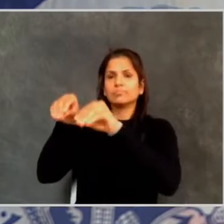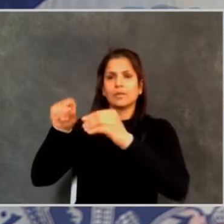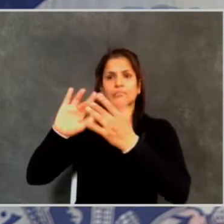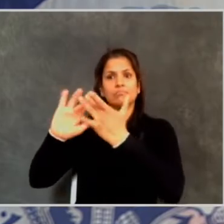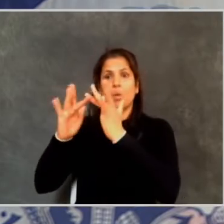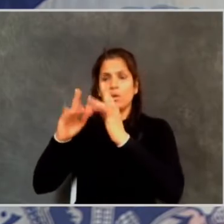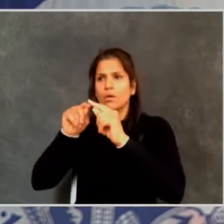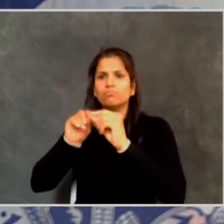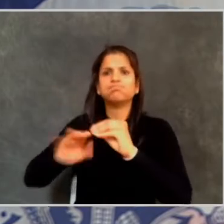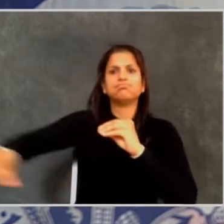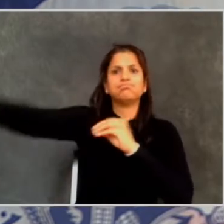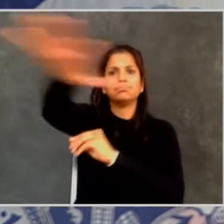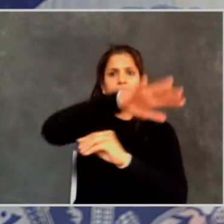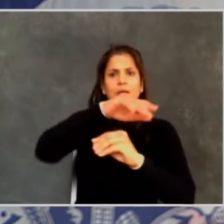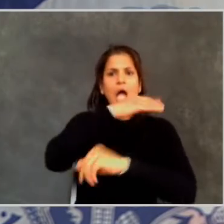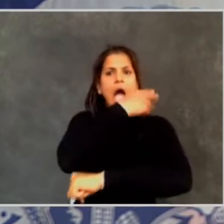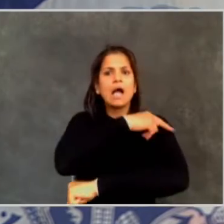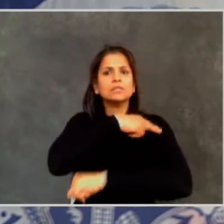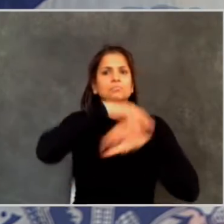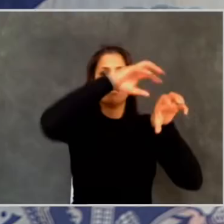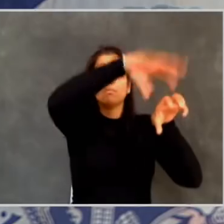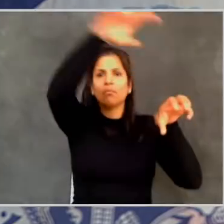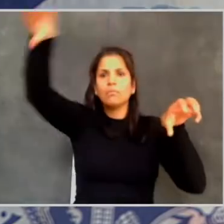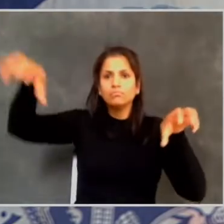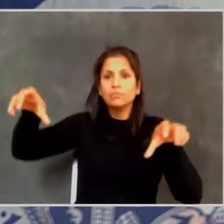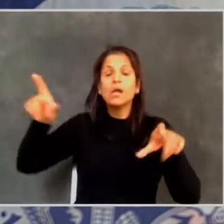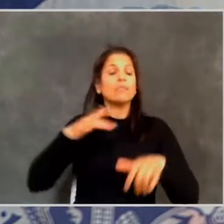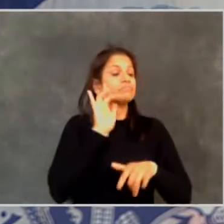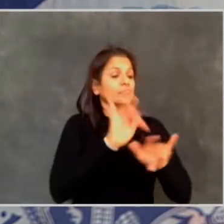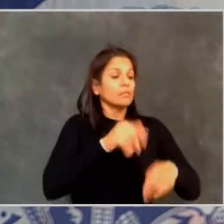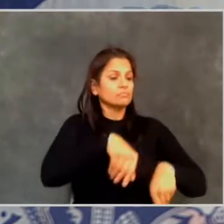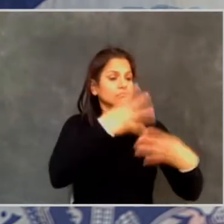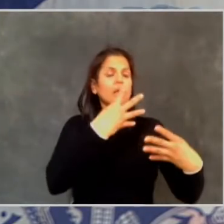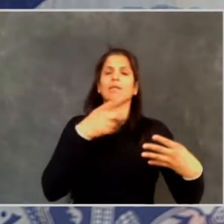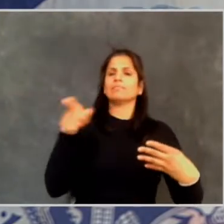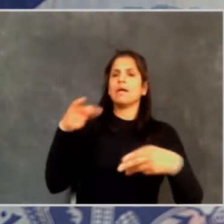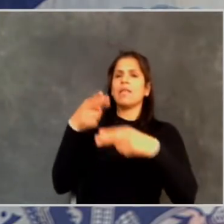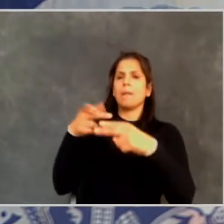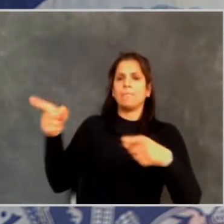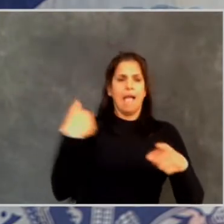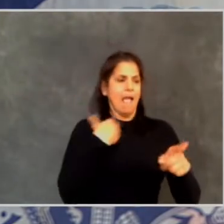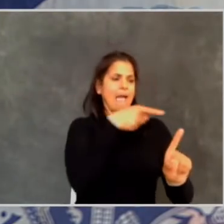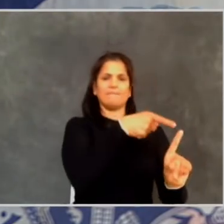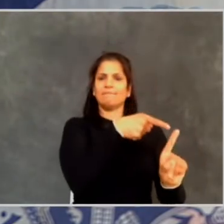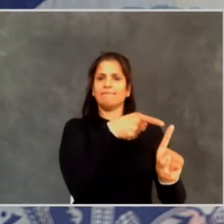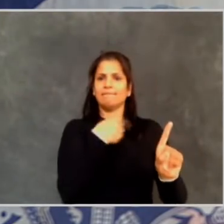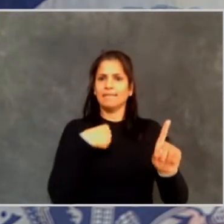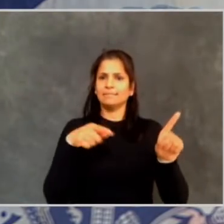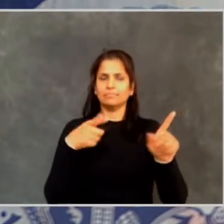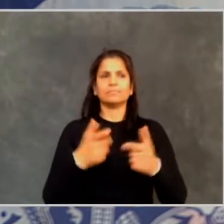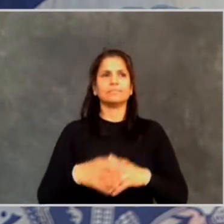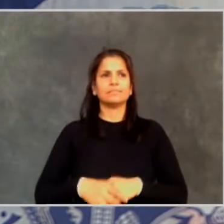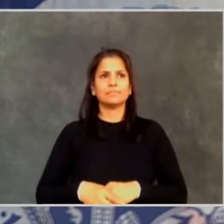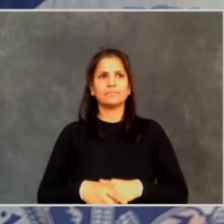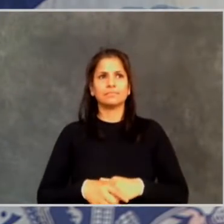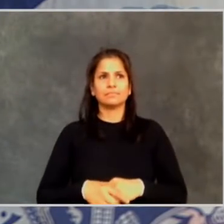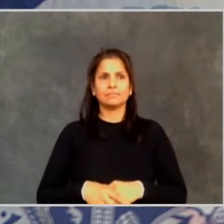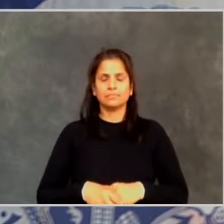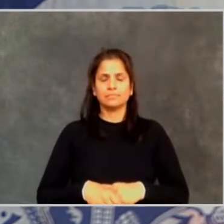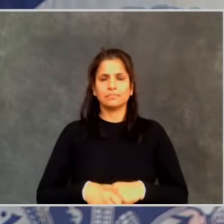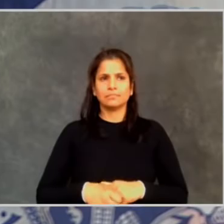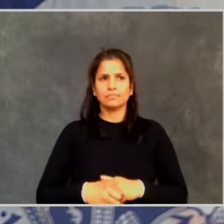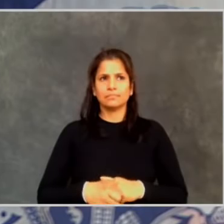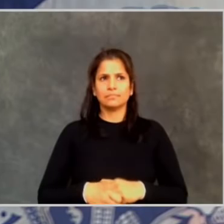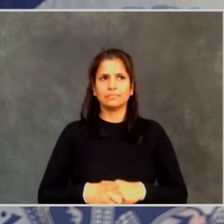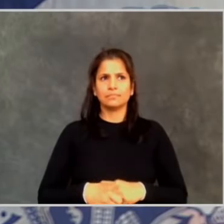Look, anywhere where we have definitive information, the answer is yes. So the home deaths are, again, a painful,